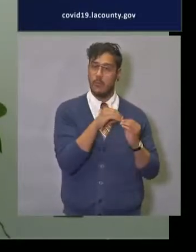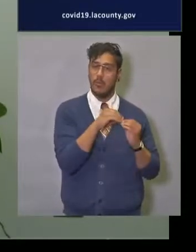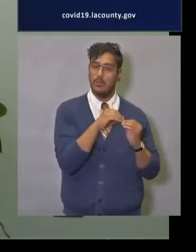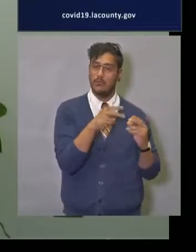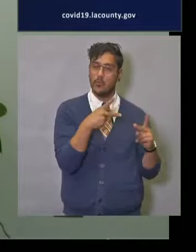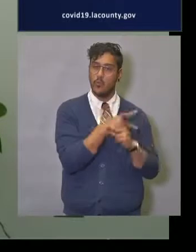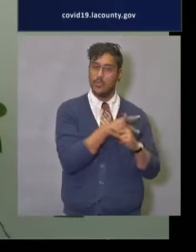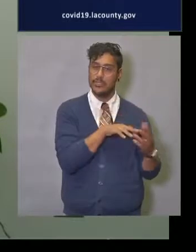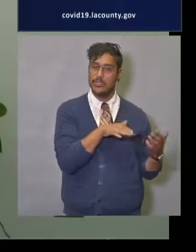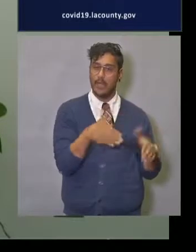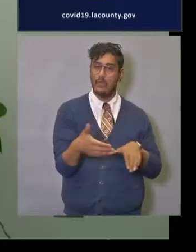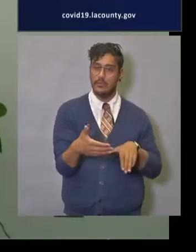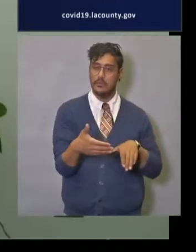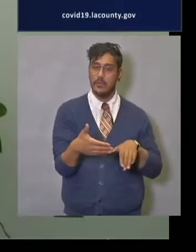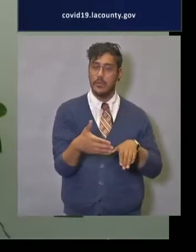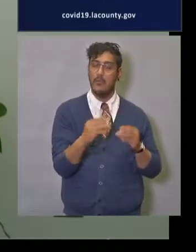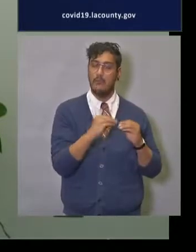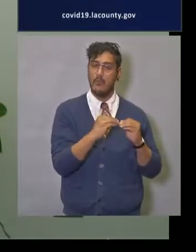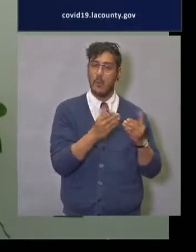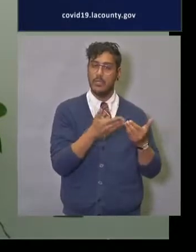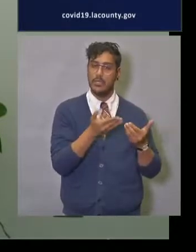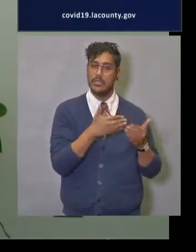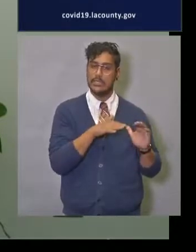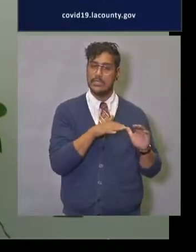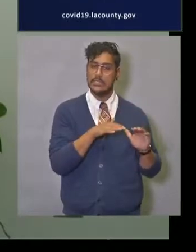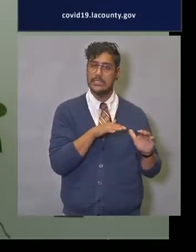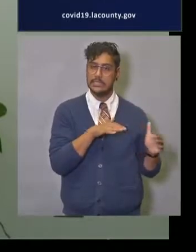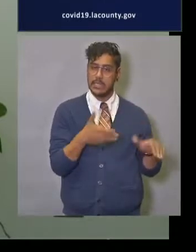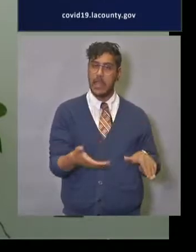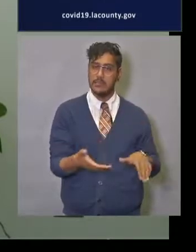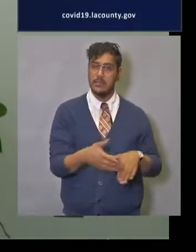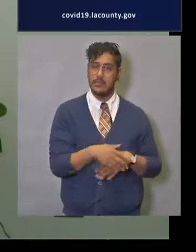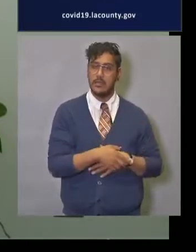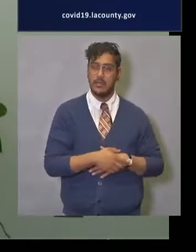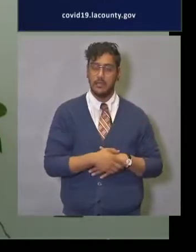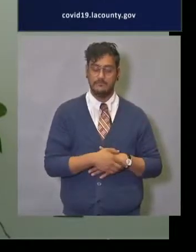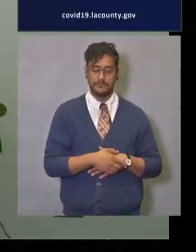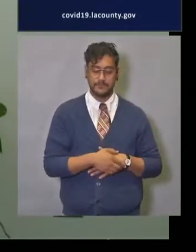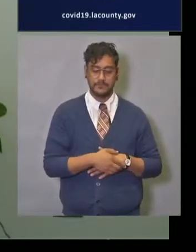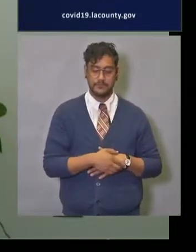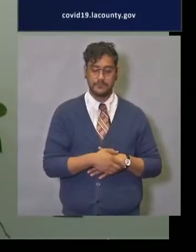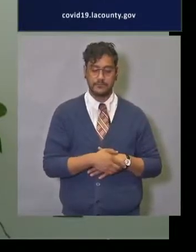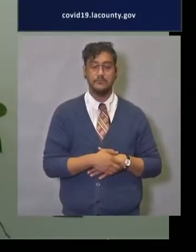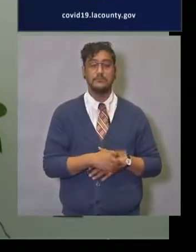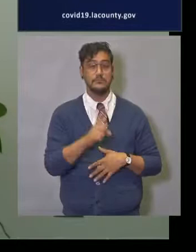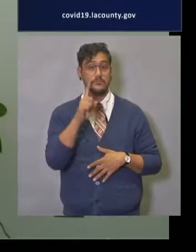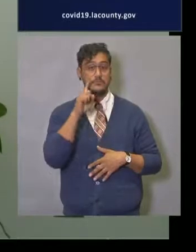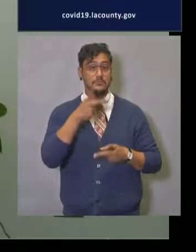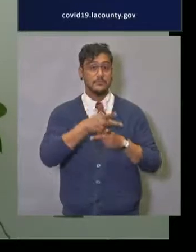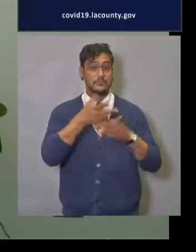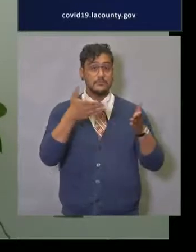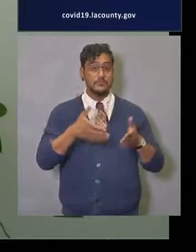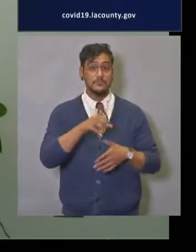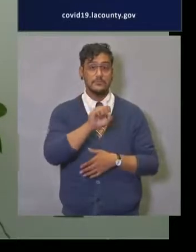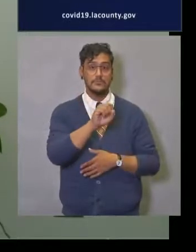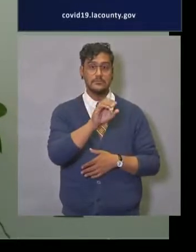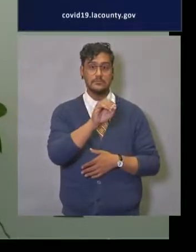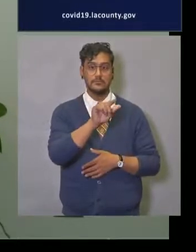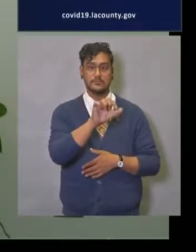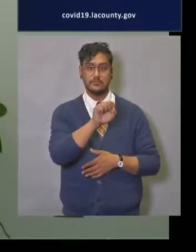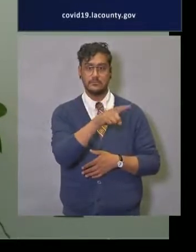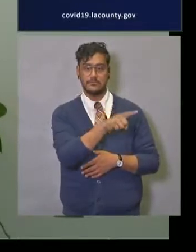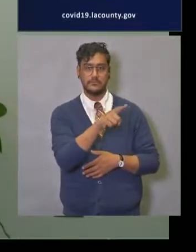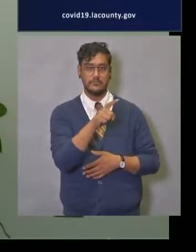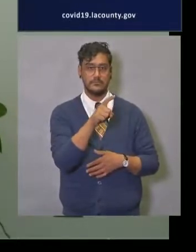It has a higher mortality rate associated with that variant. So I believe Supervisor Solis, when she mentioned